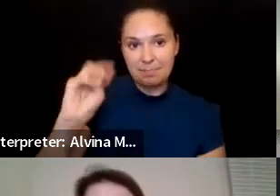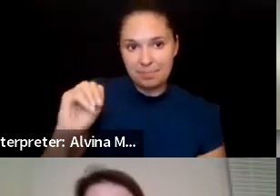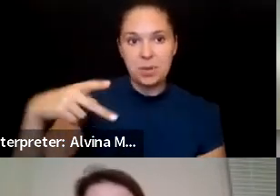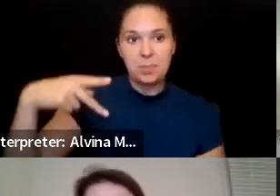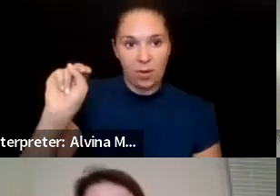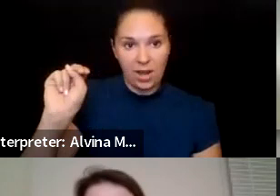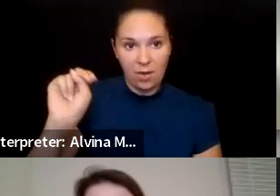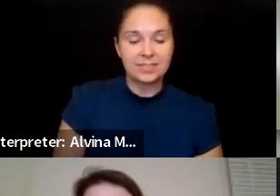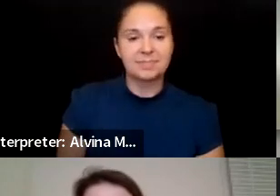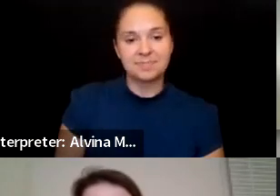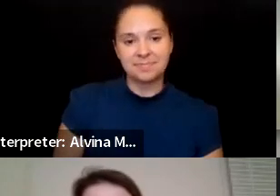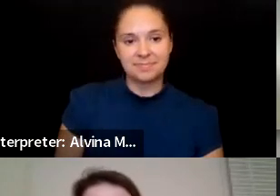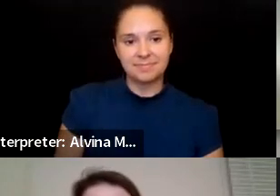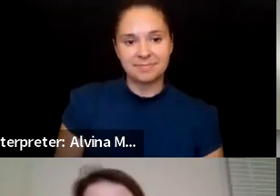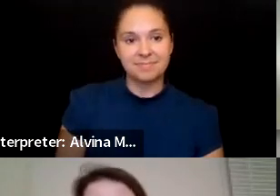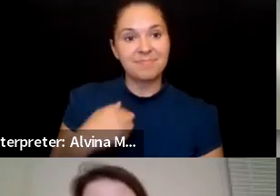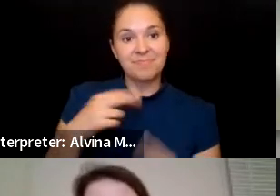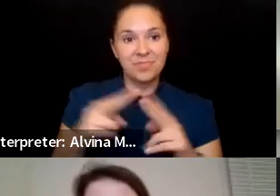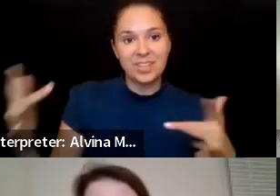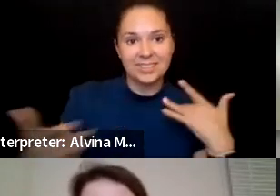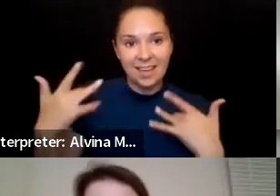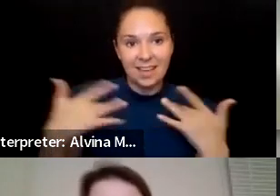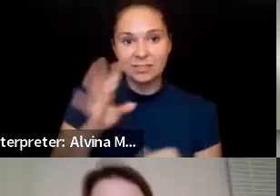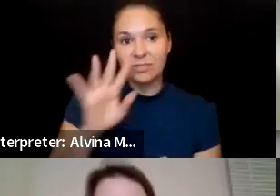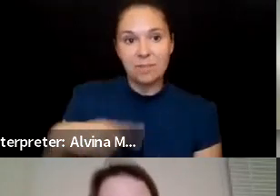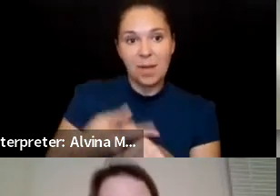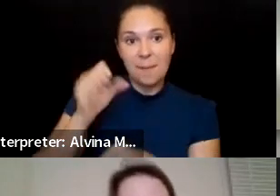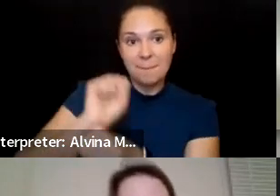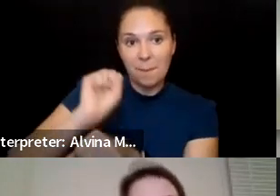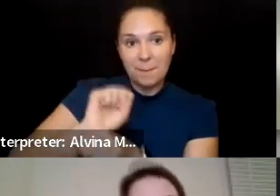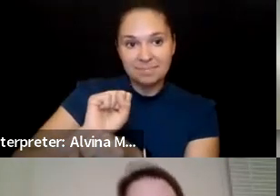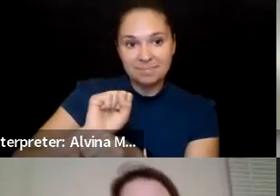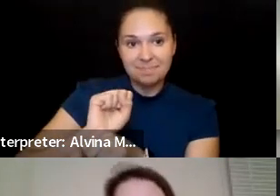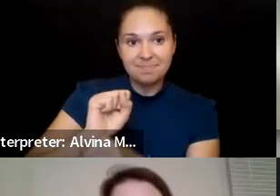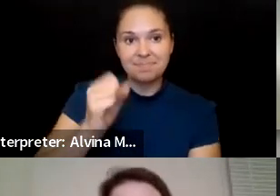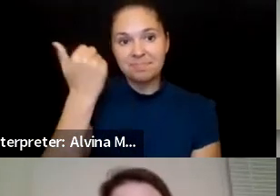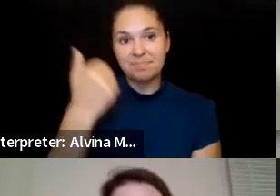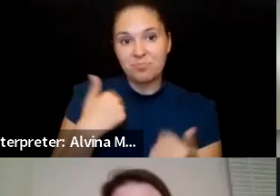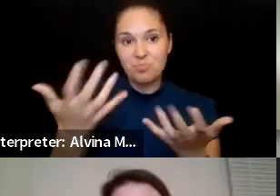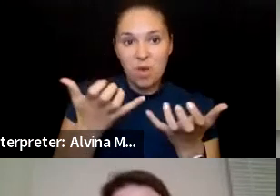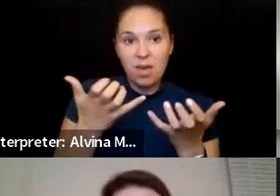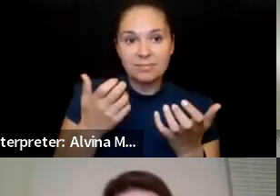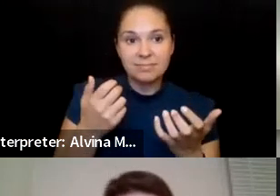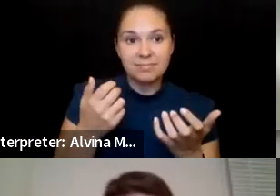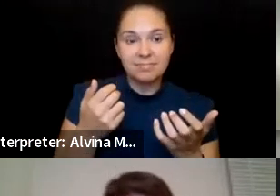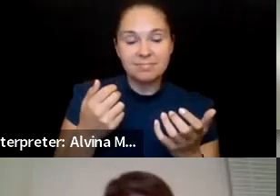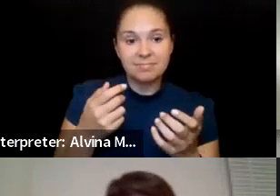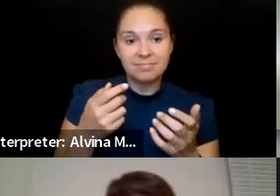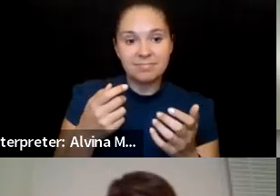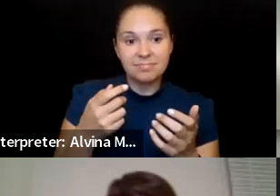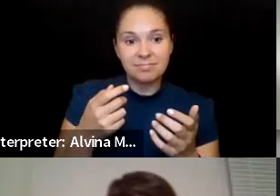pronouns. And I'm very excited to talk about employment because I'm wanting to start